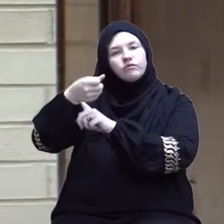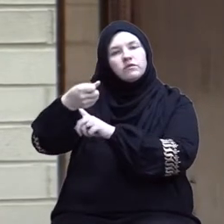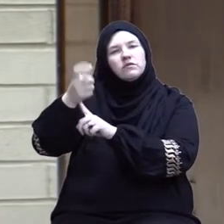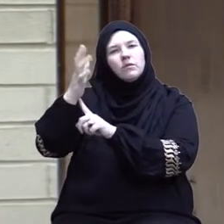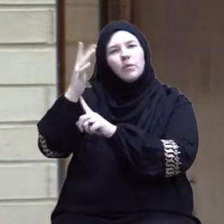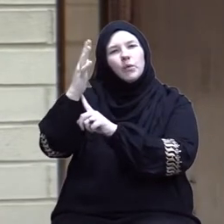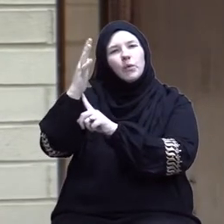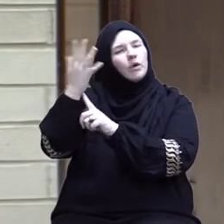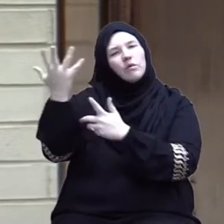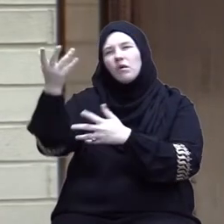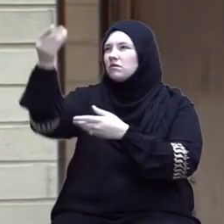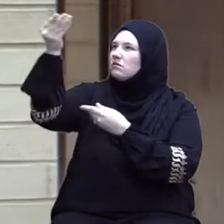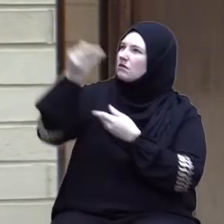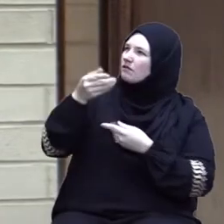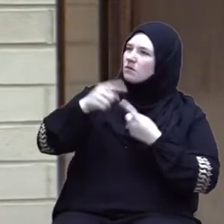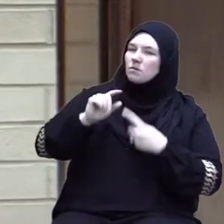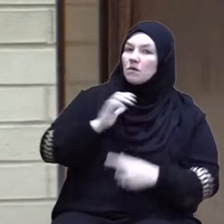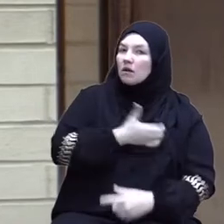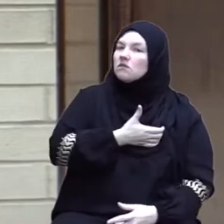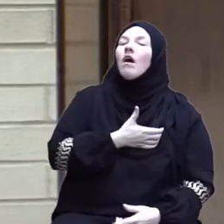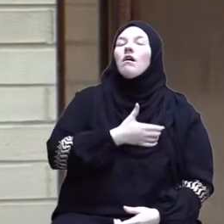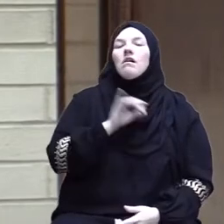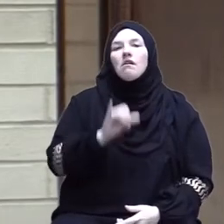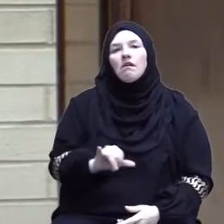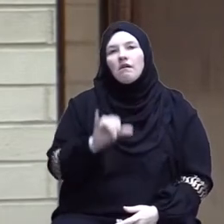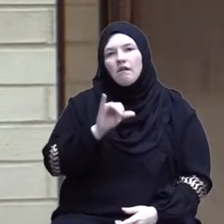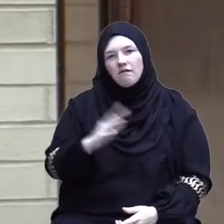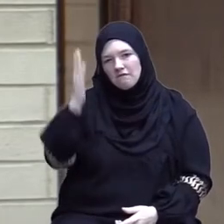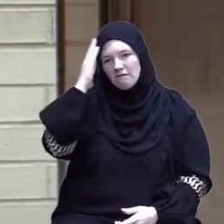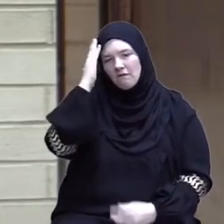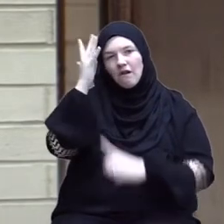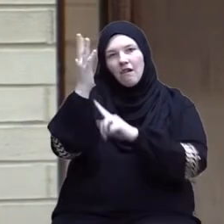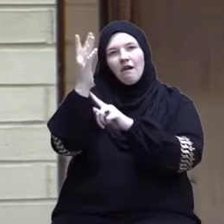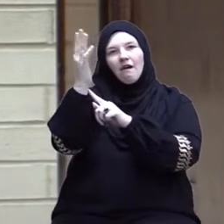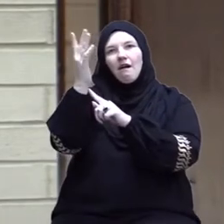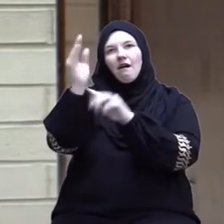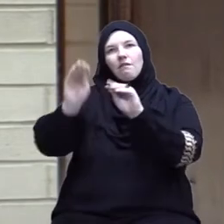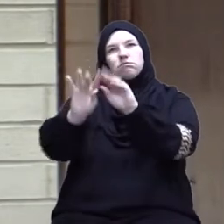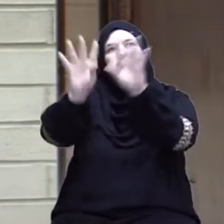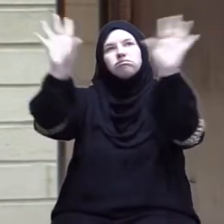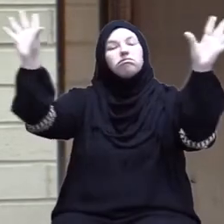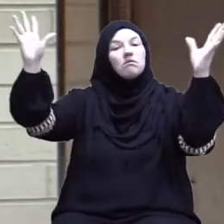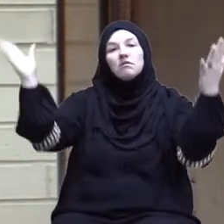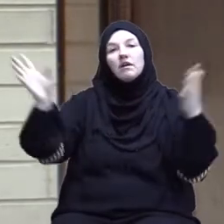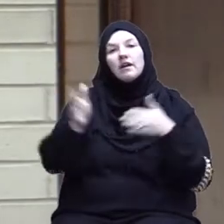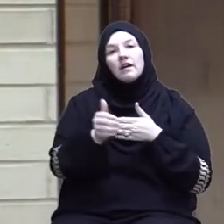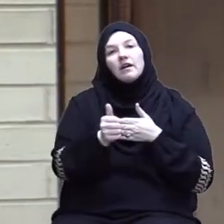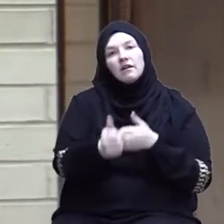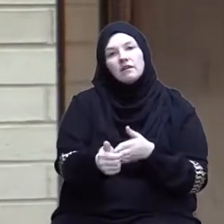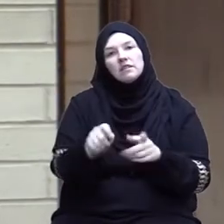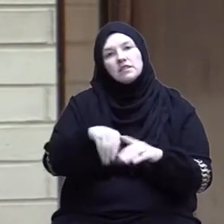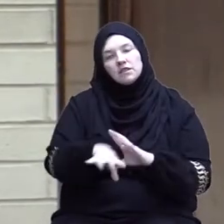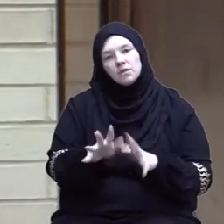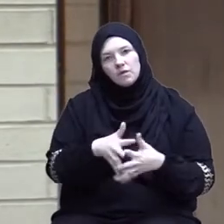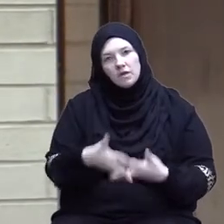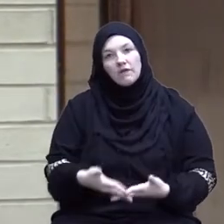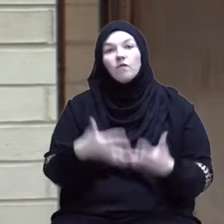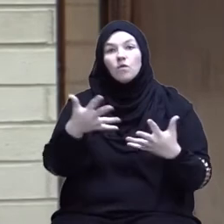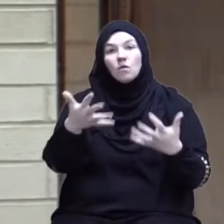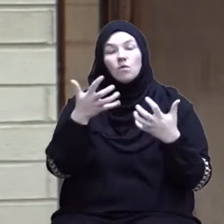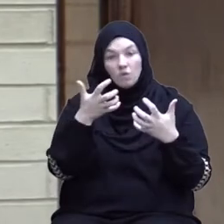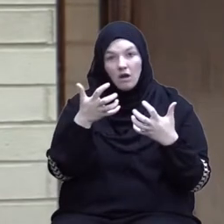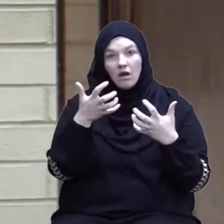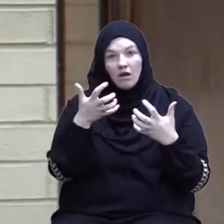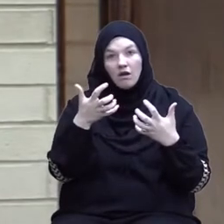the guidance given to us in the Quran. So if you want to travel your journey towards the